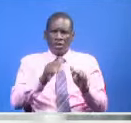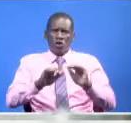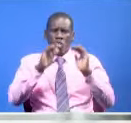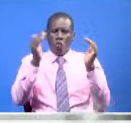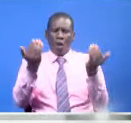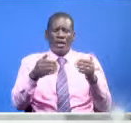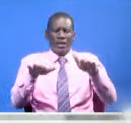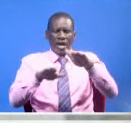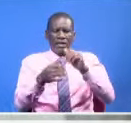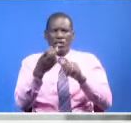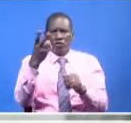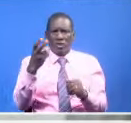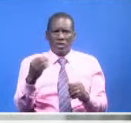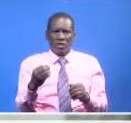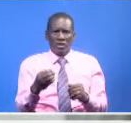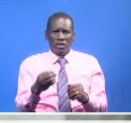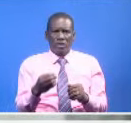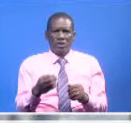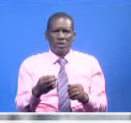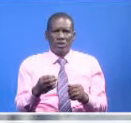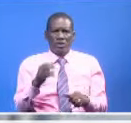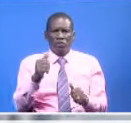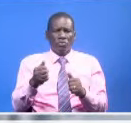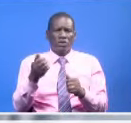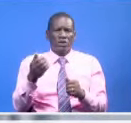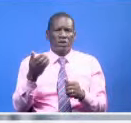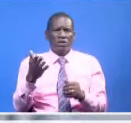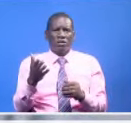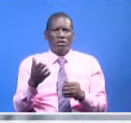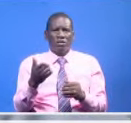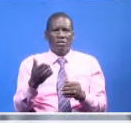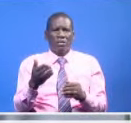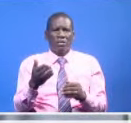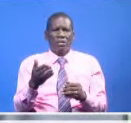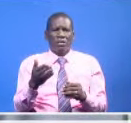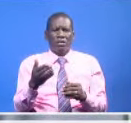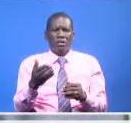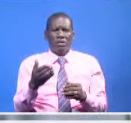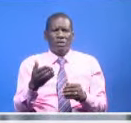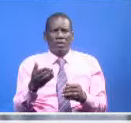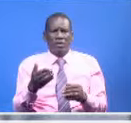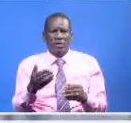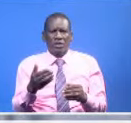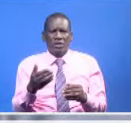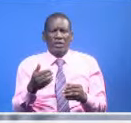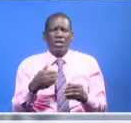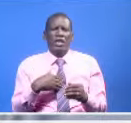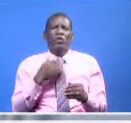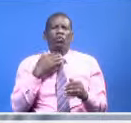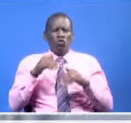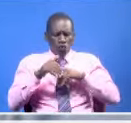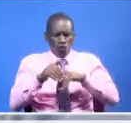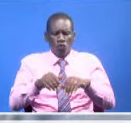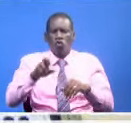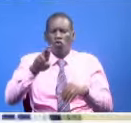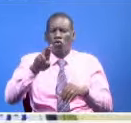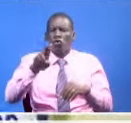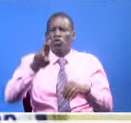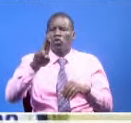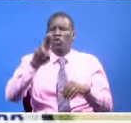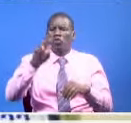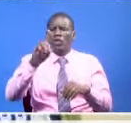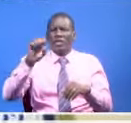20 trials huko Nairobi. Nafuata wale wake na David Rudisha, kina Emmanuel Korir.